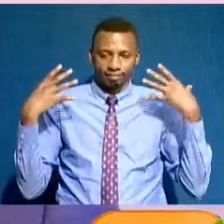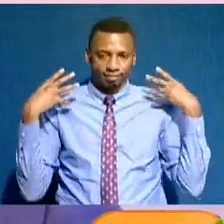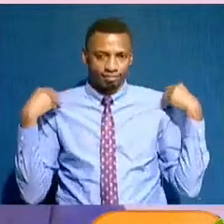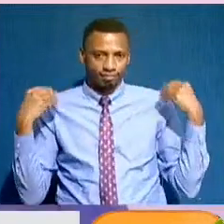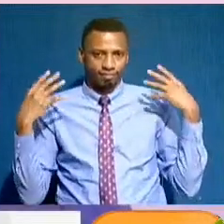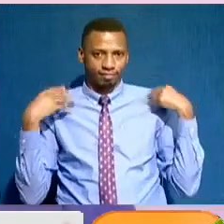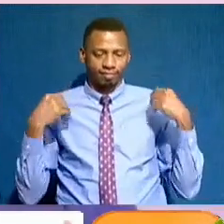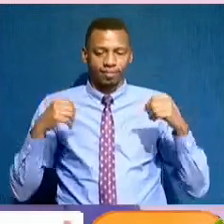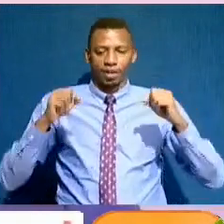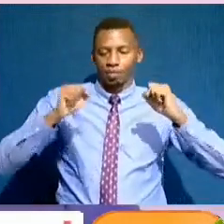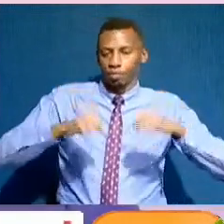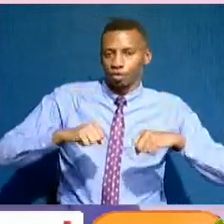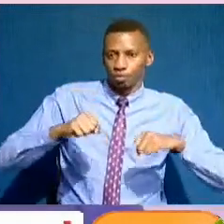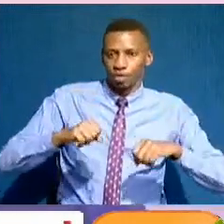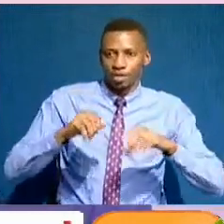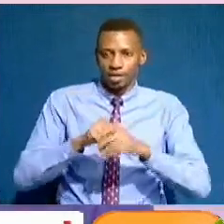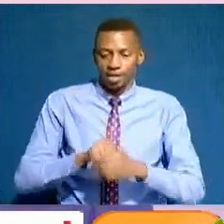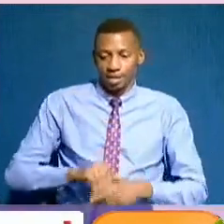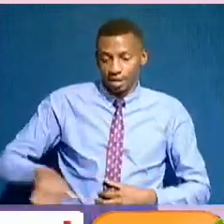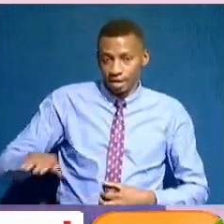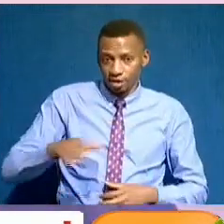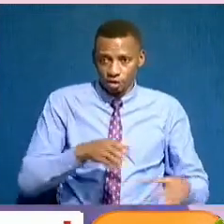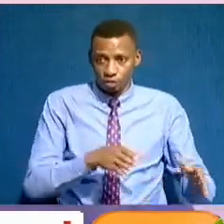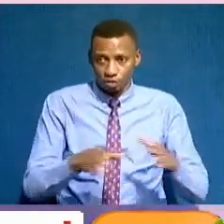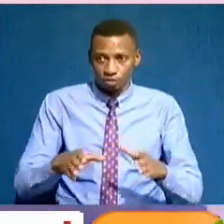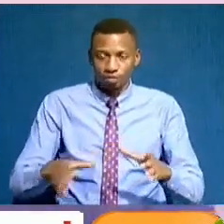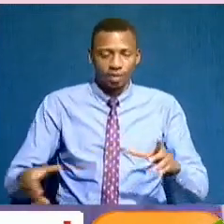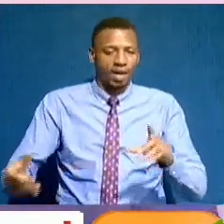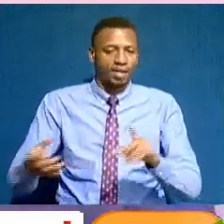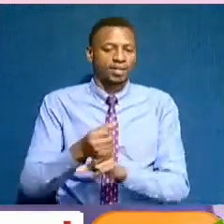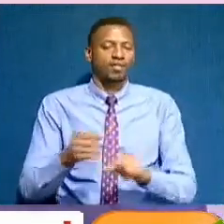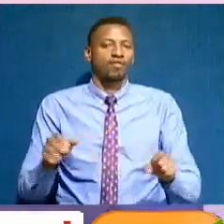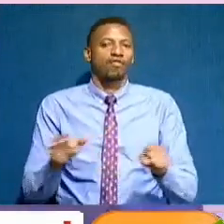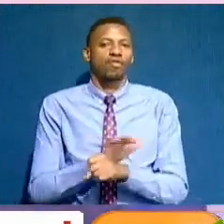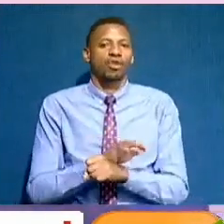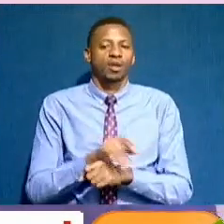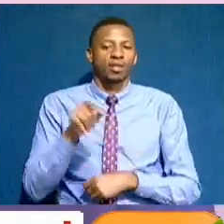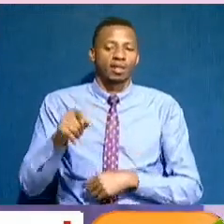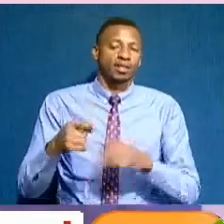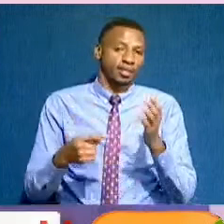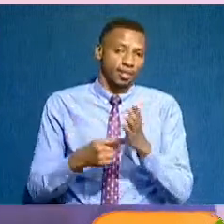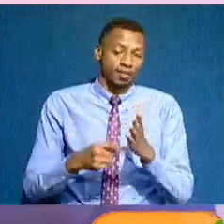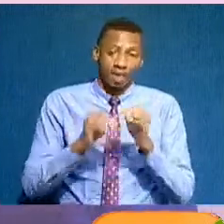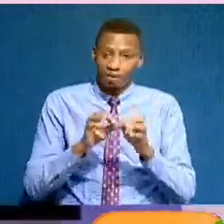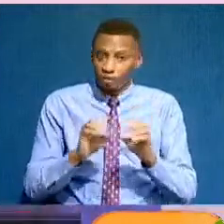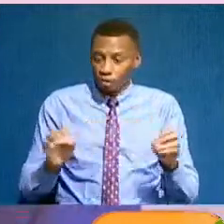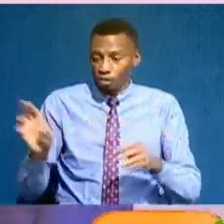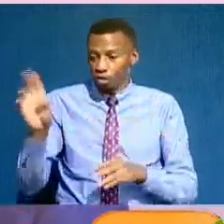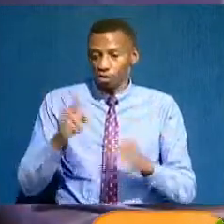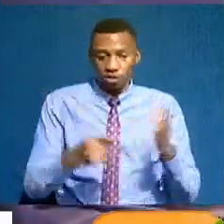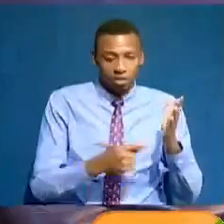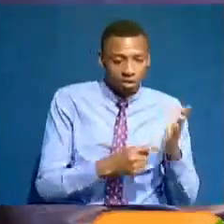opportunity that they can be able to gainfully leverage on this technology. Otherwise, you're just using technology for